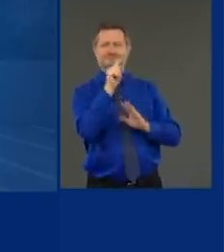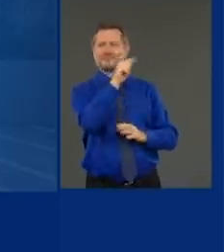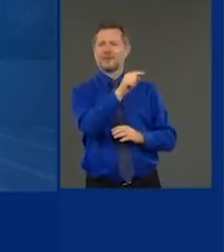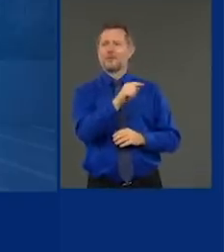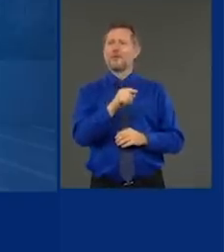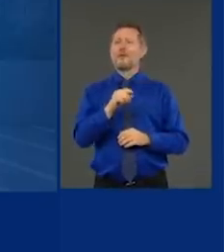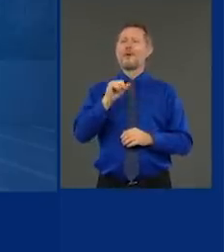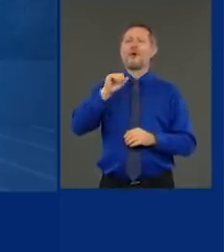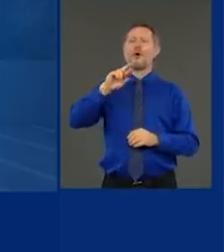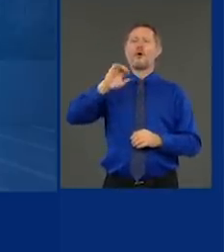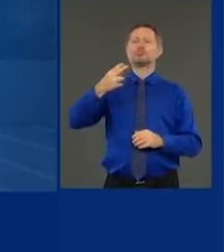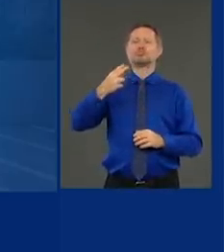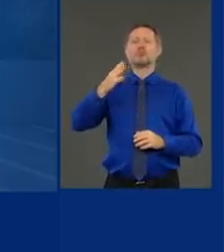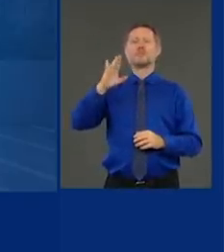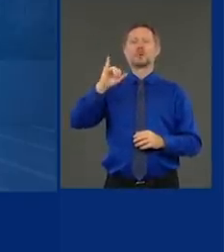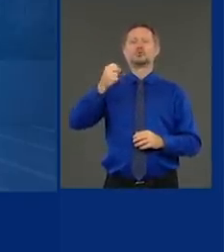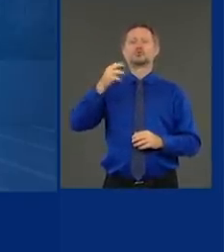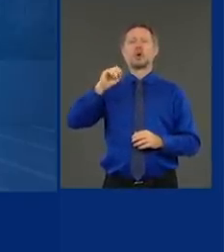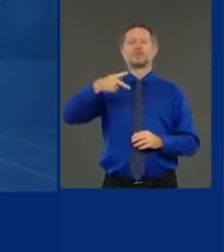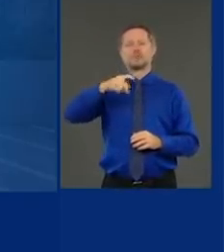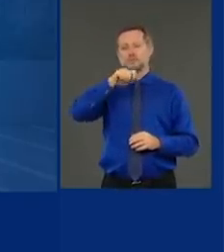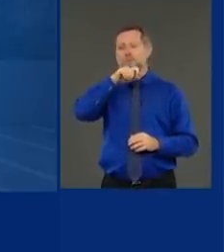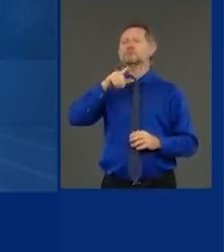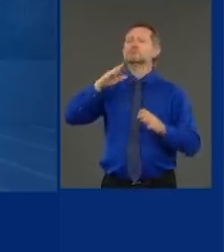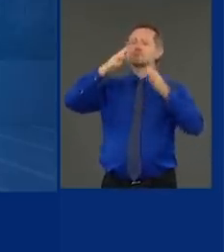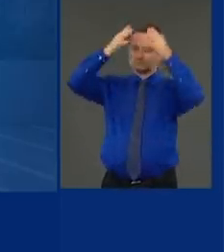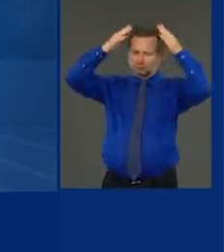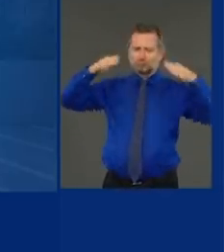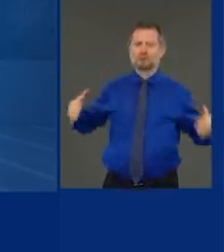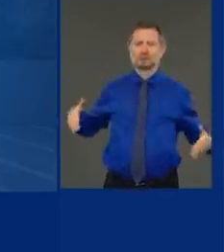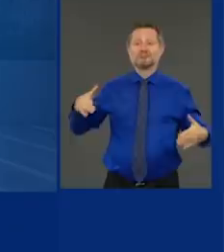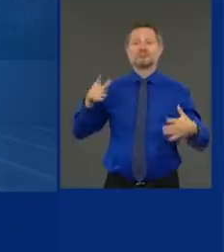and it is now being rebuilt. It is magnificent.